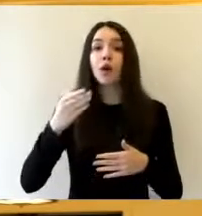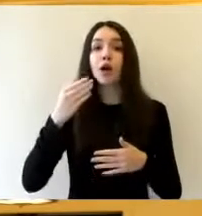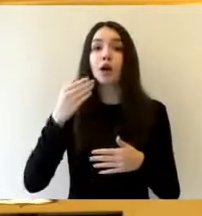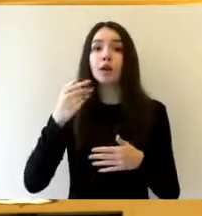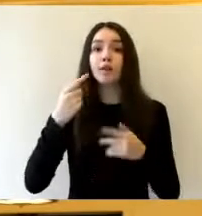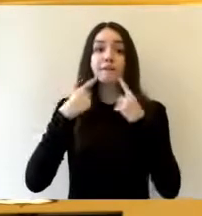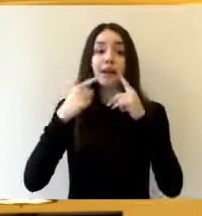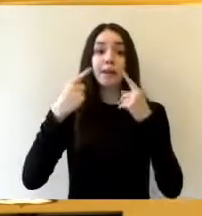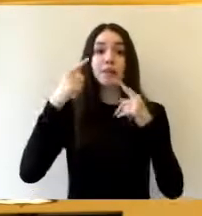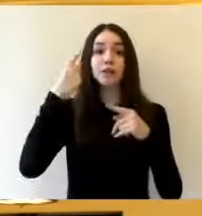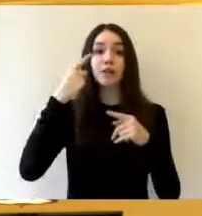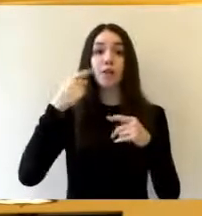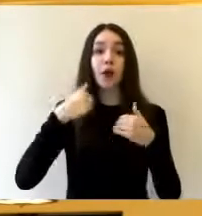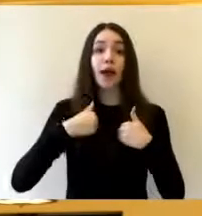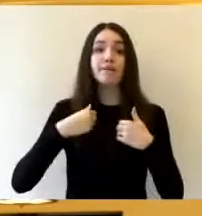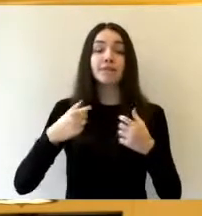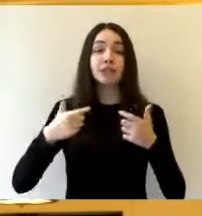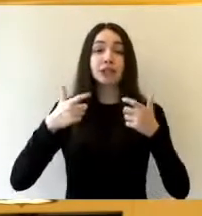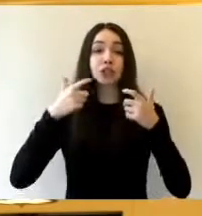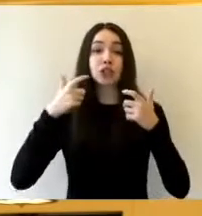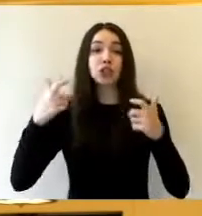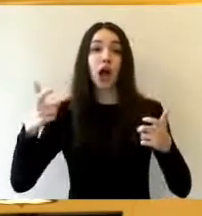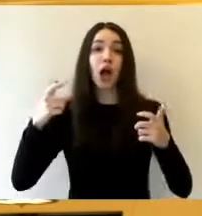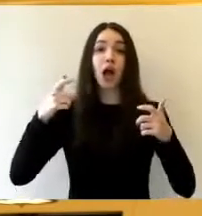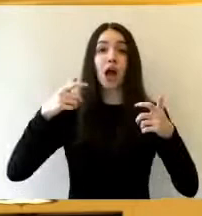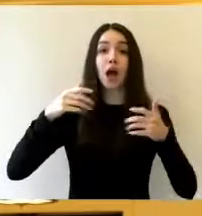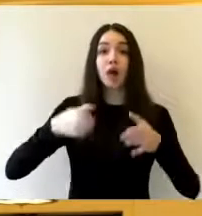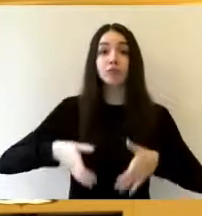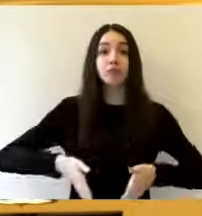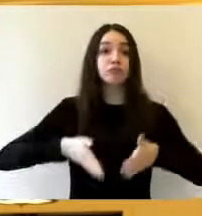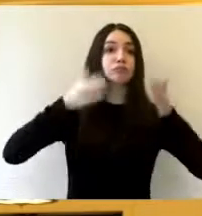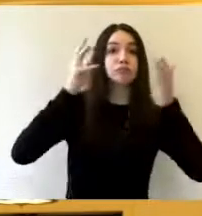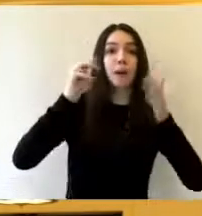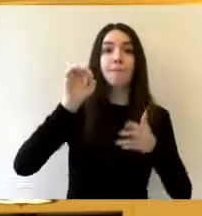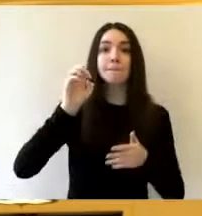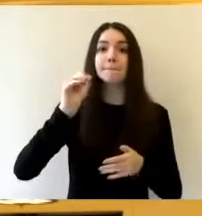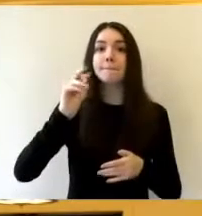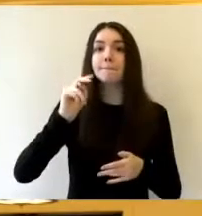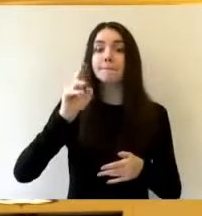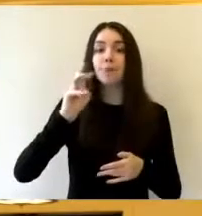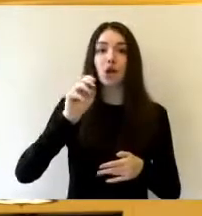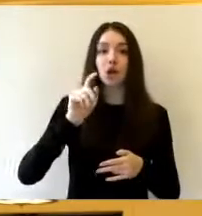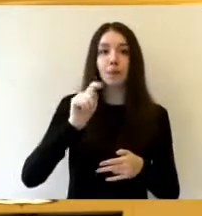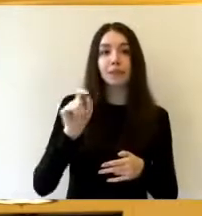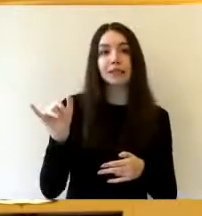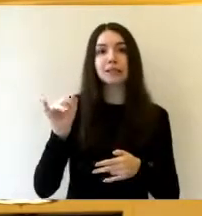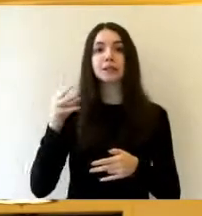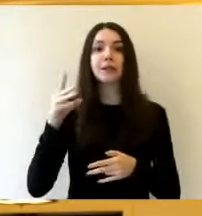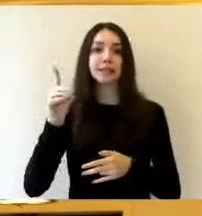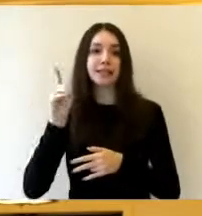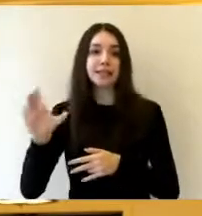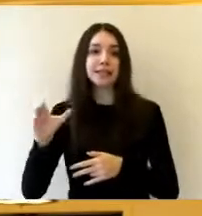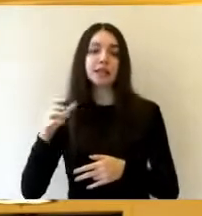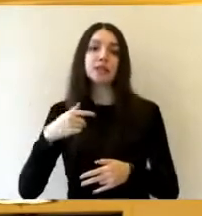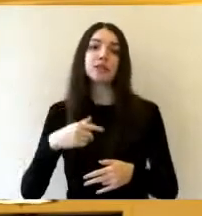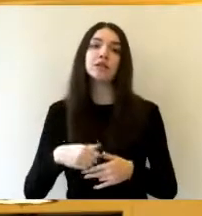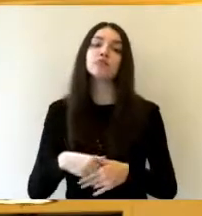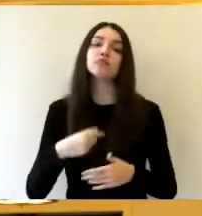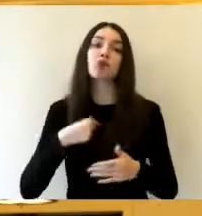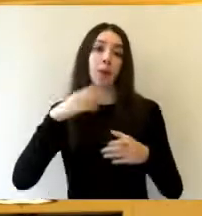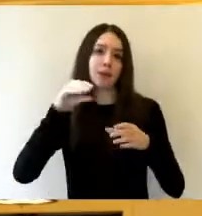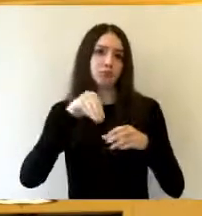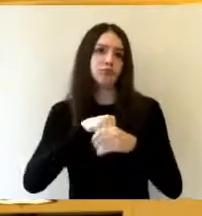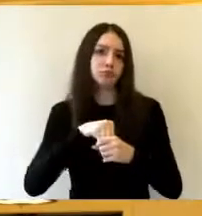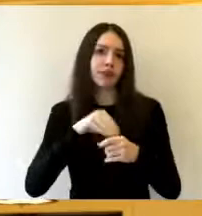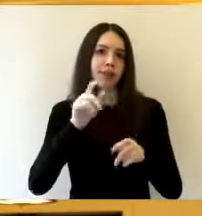for Washington, D.C., and other things like that, so I consider myself part of that tradition. However,